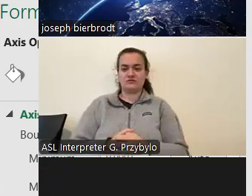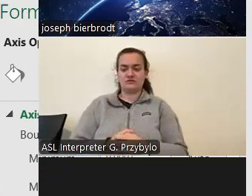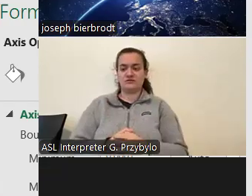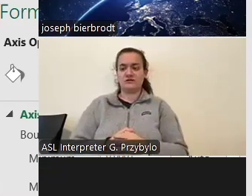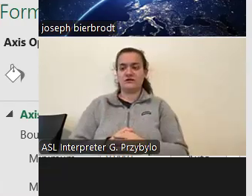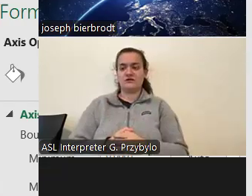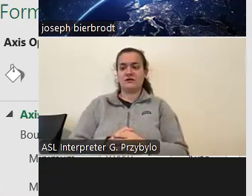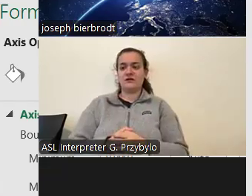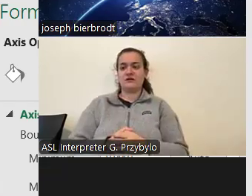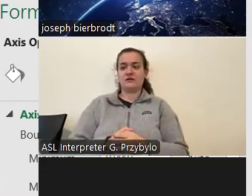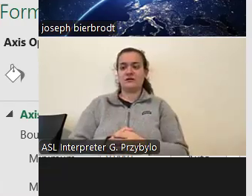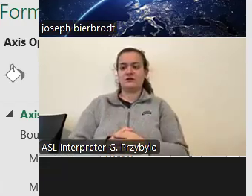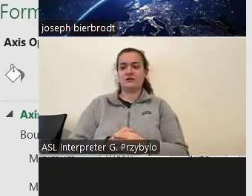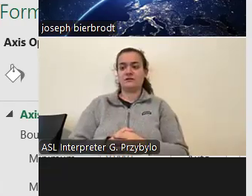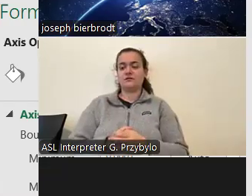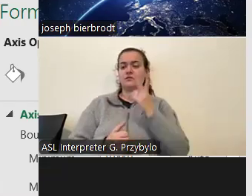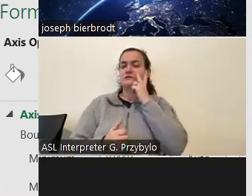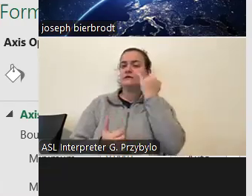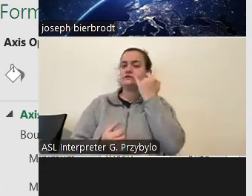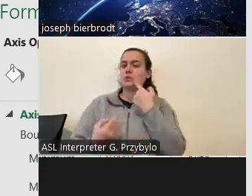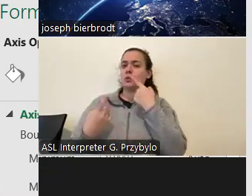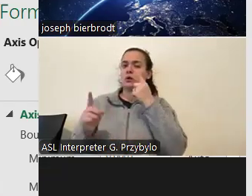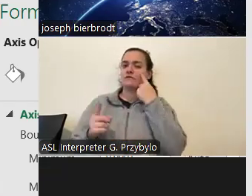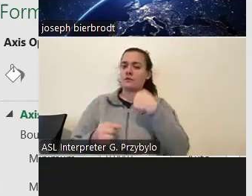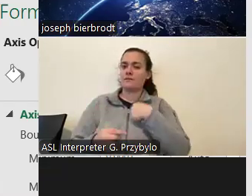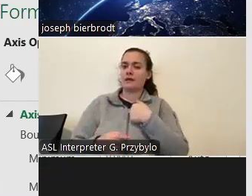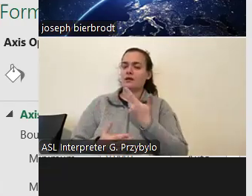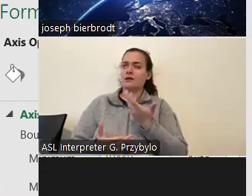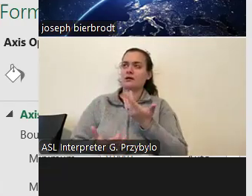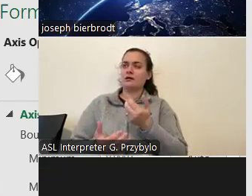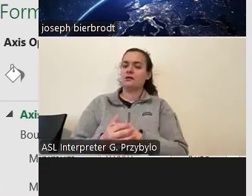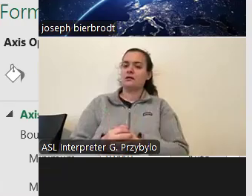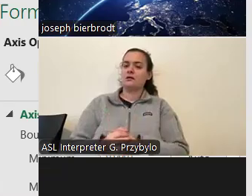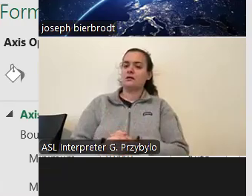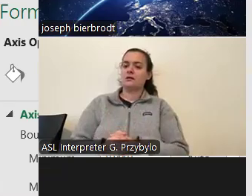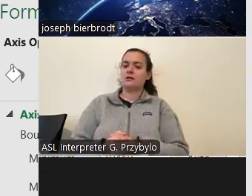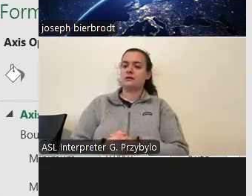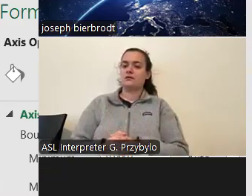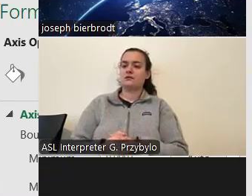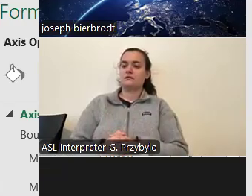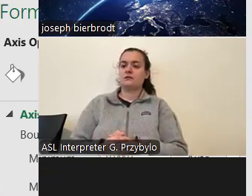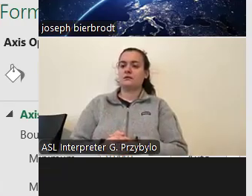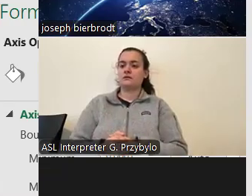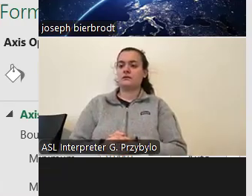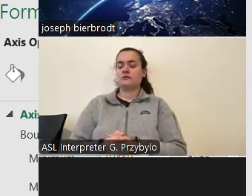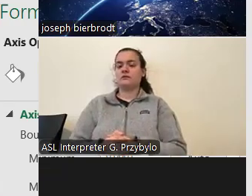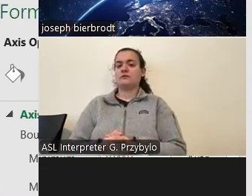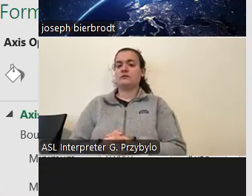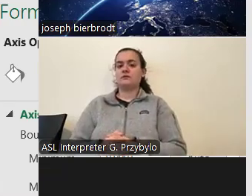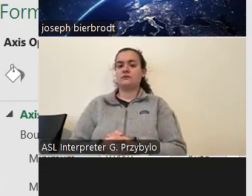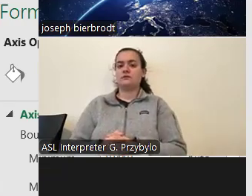And let me see if this is going to work for me here. Let's see. I can.